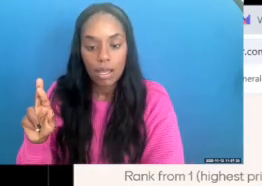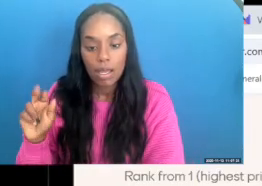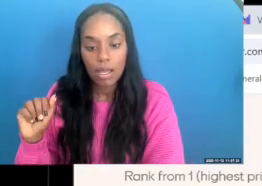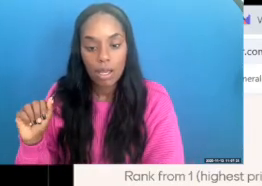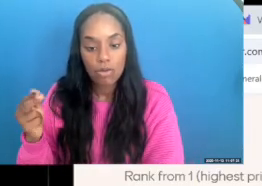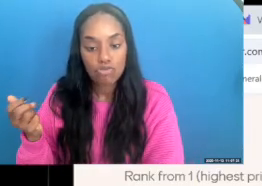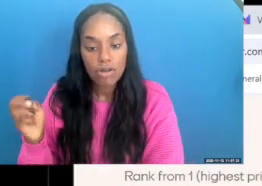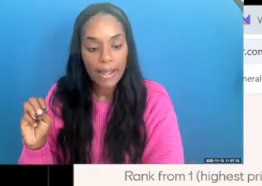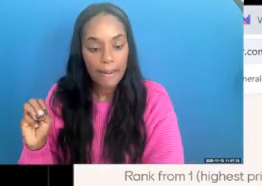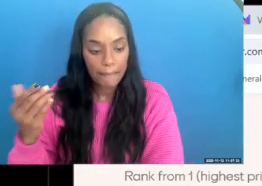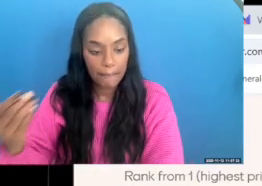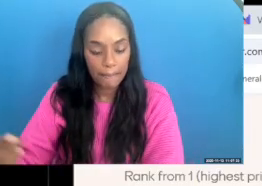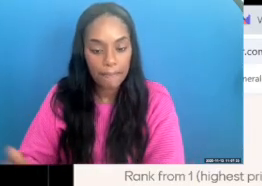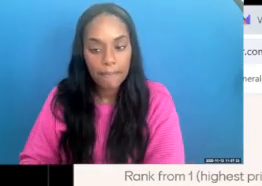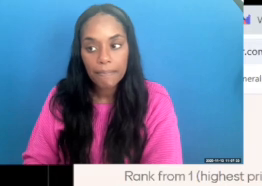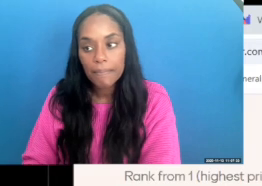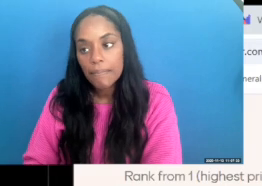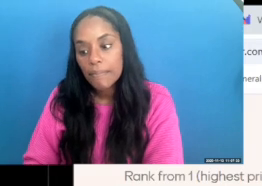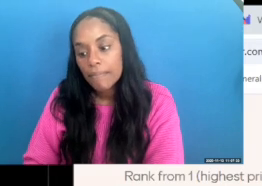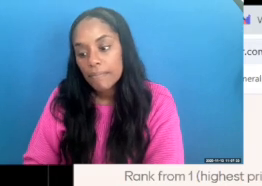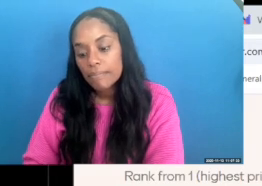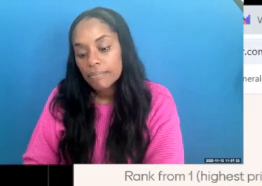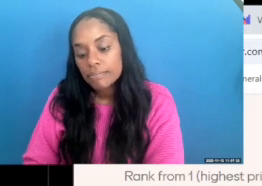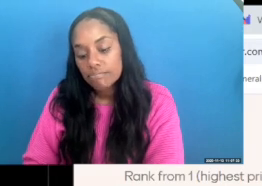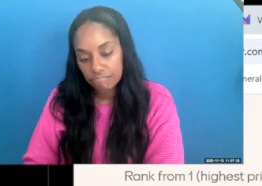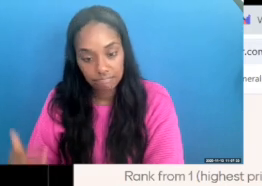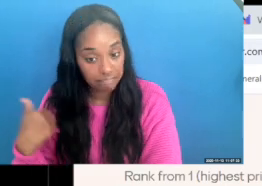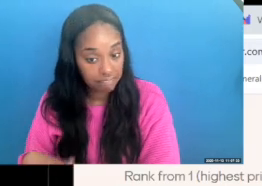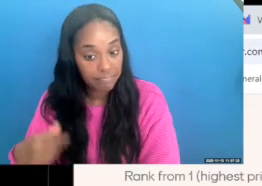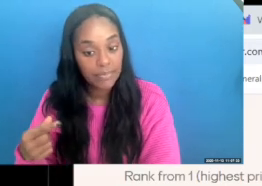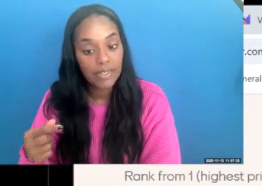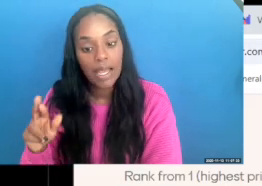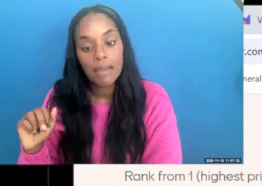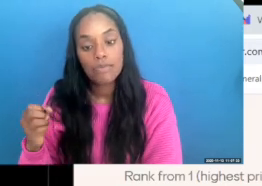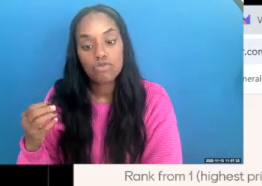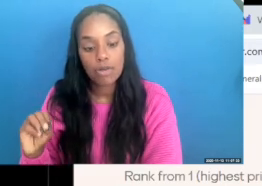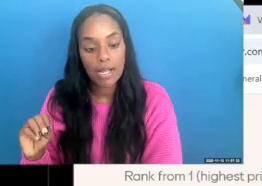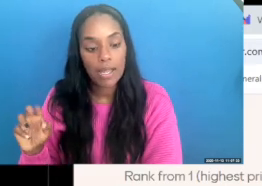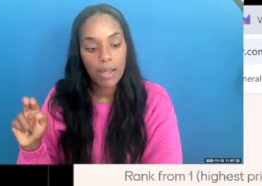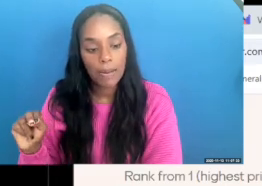in the room. Okay, Graham Noyes, please go ahead.